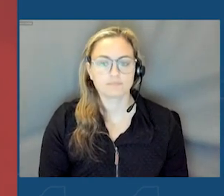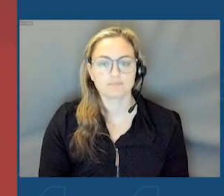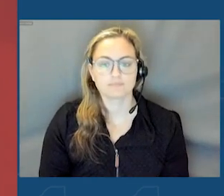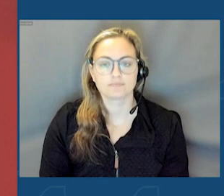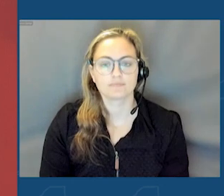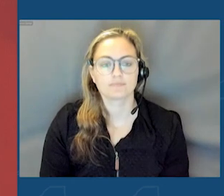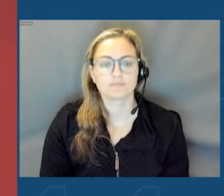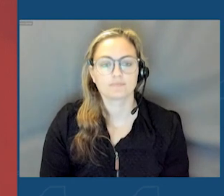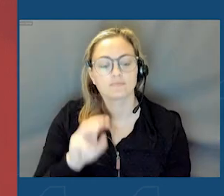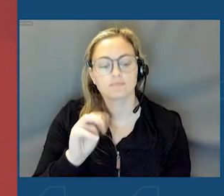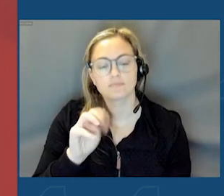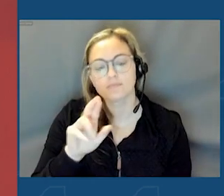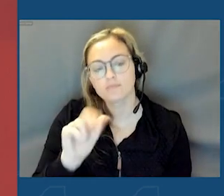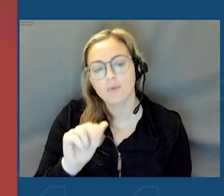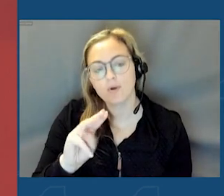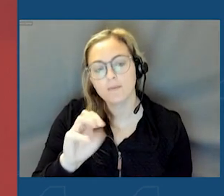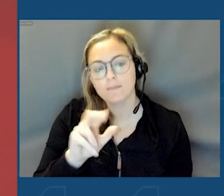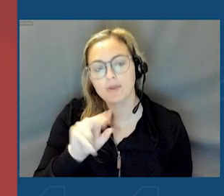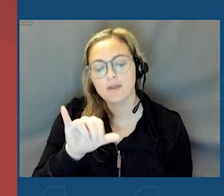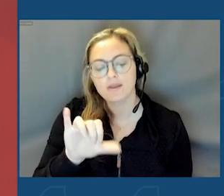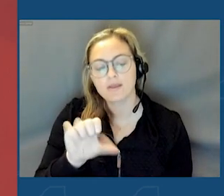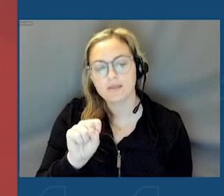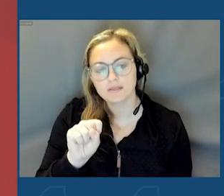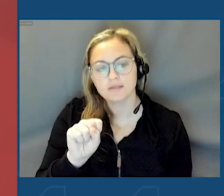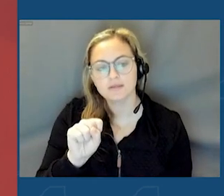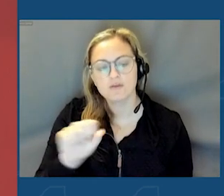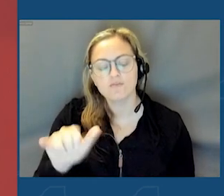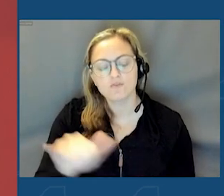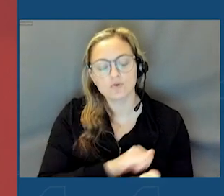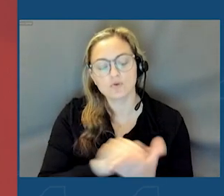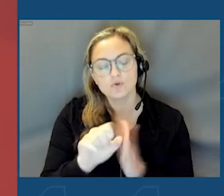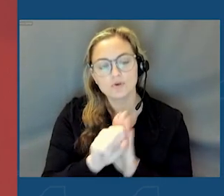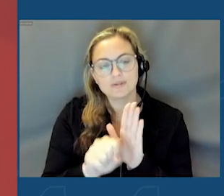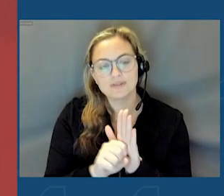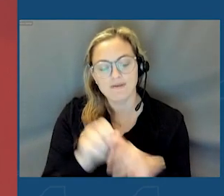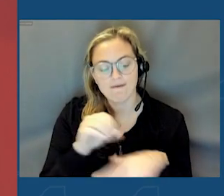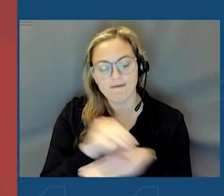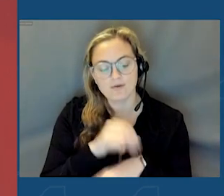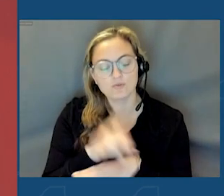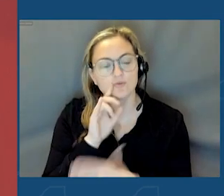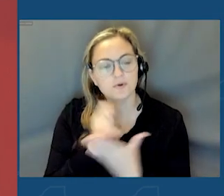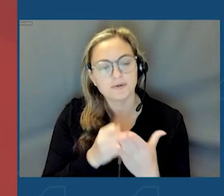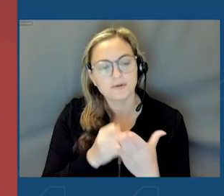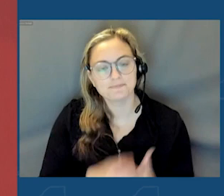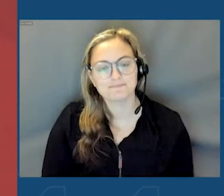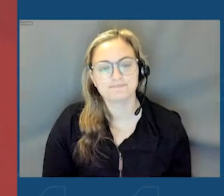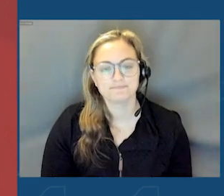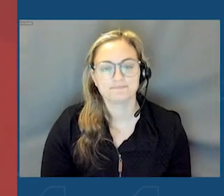Mara Manis, executive director, New York State Council on the Arts.